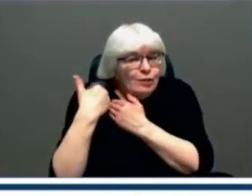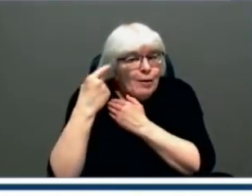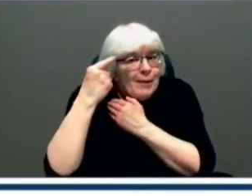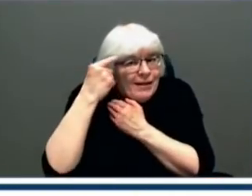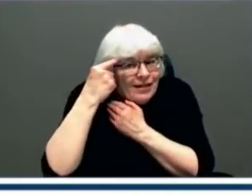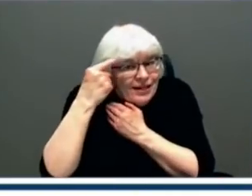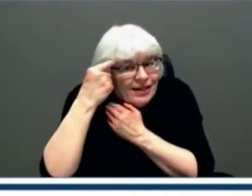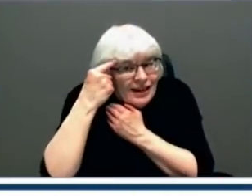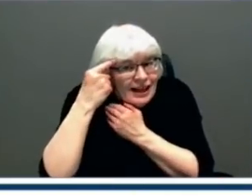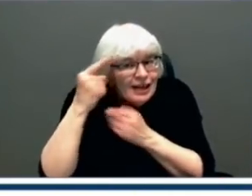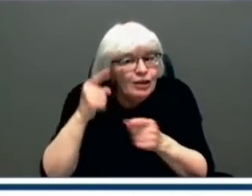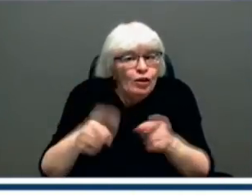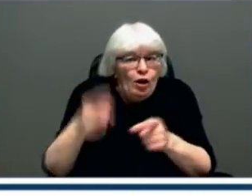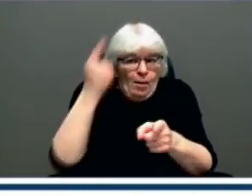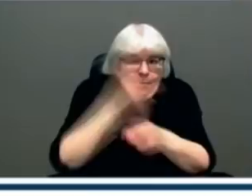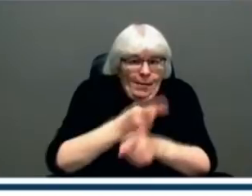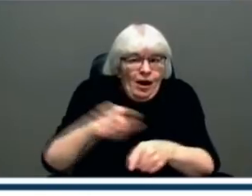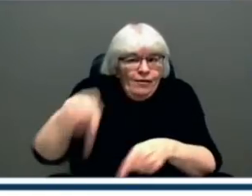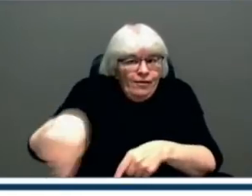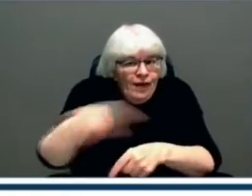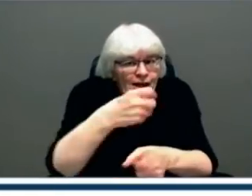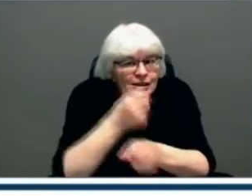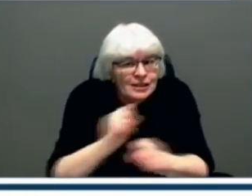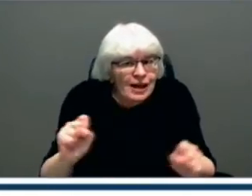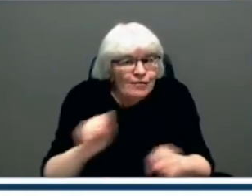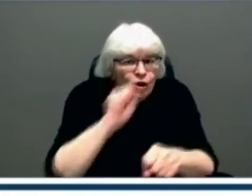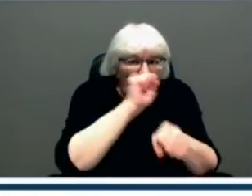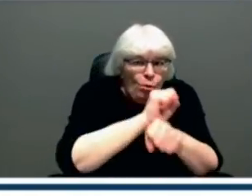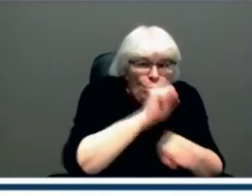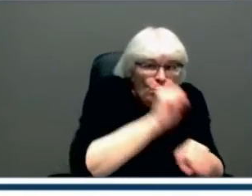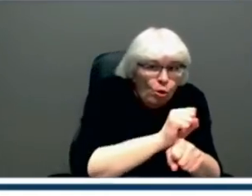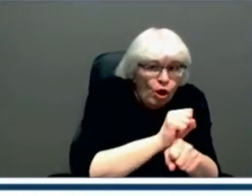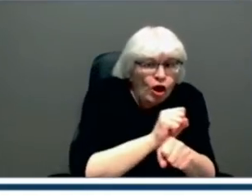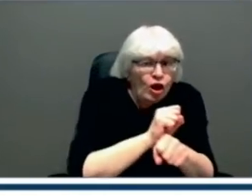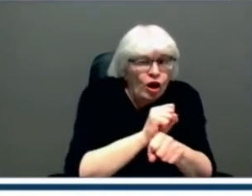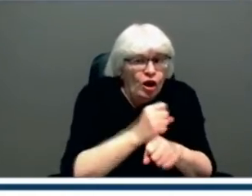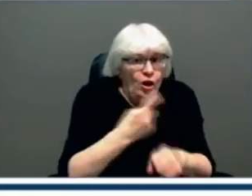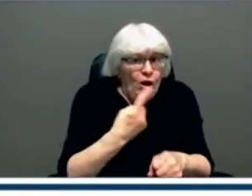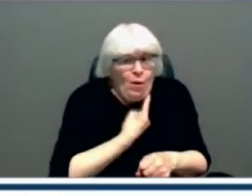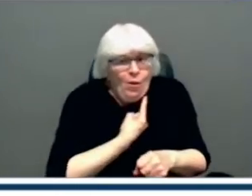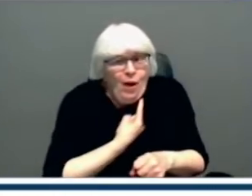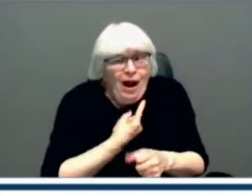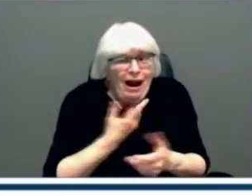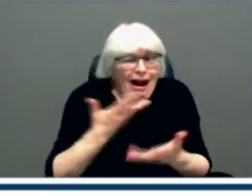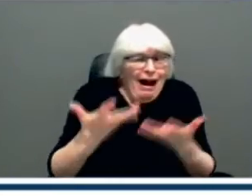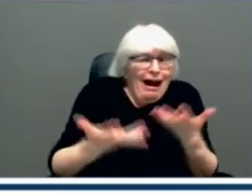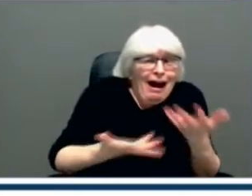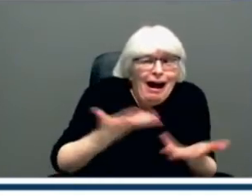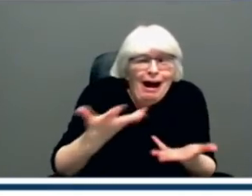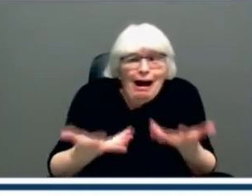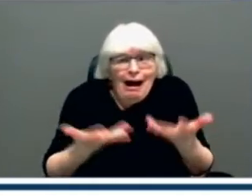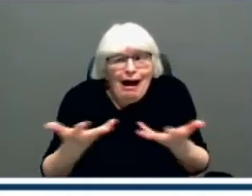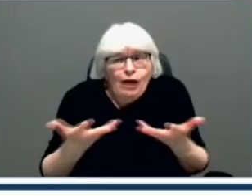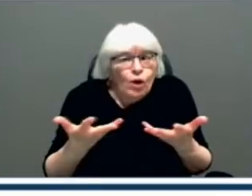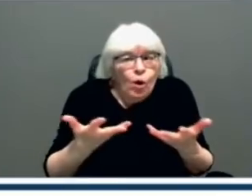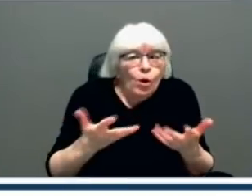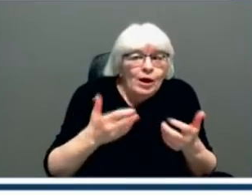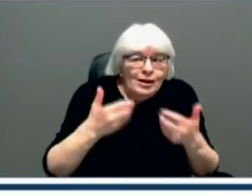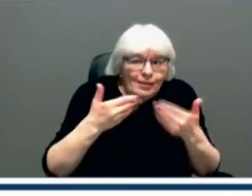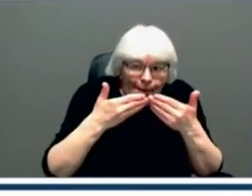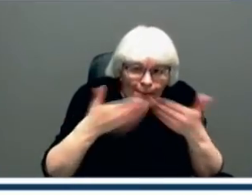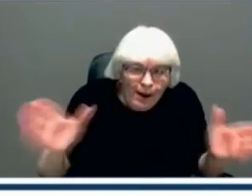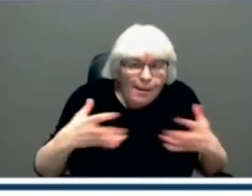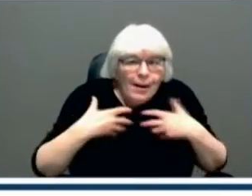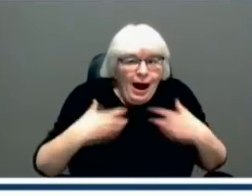yourself. And you will not be left alone in this. Public health still has a lot of work to do, and for a